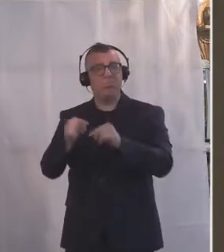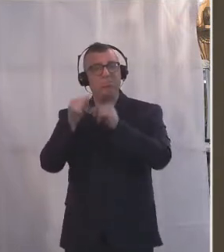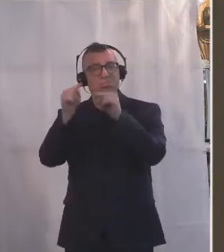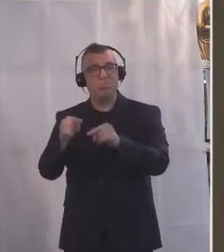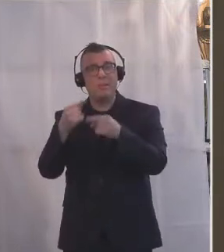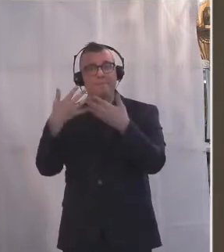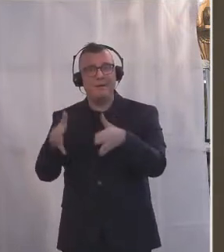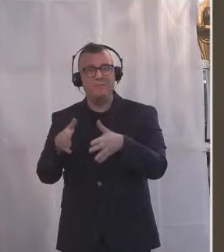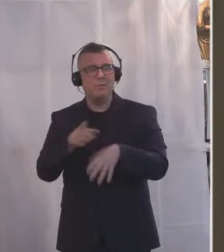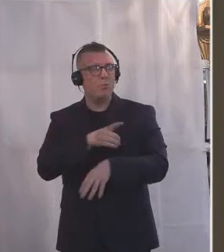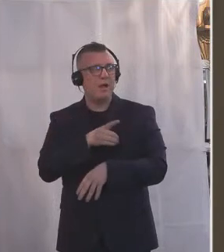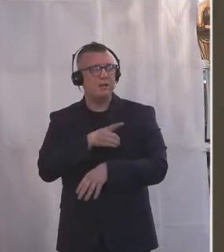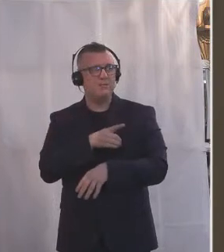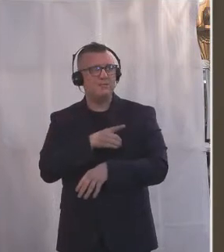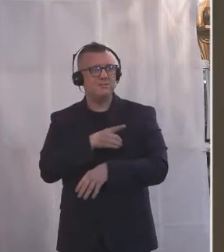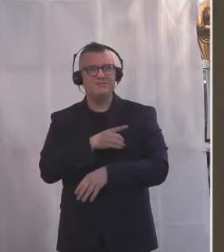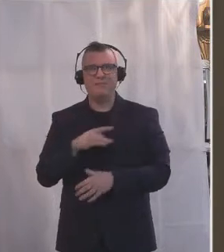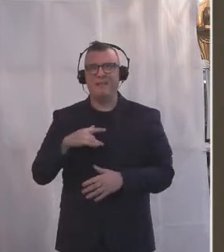And feeling that for myself.